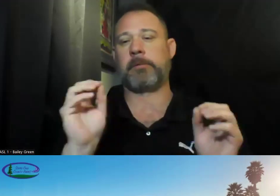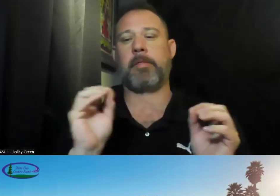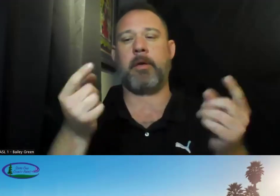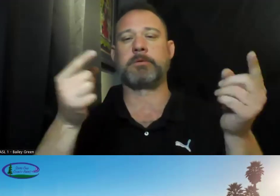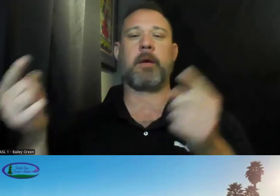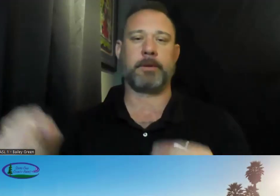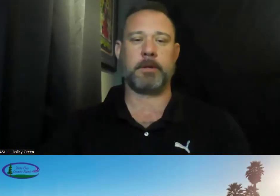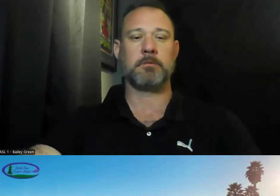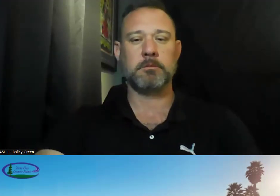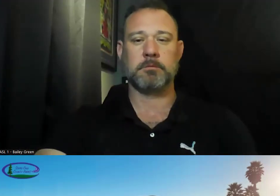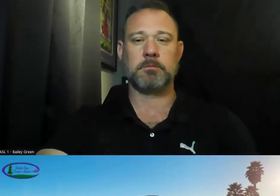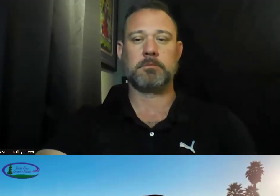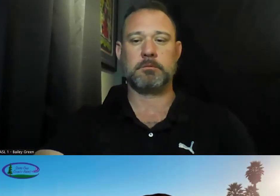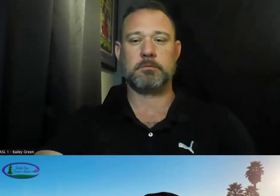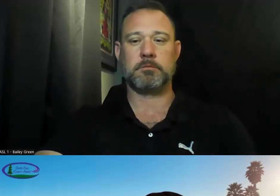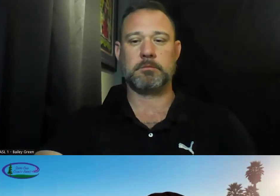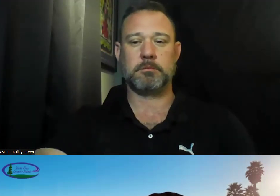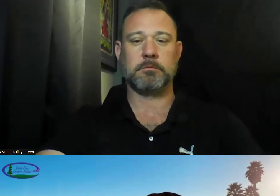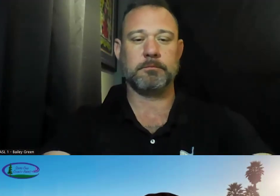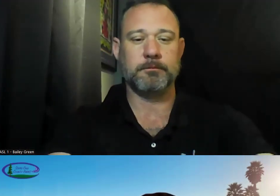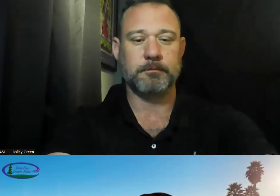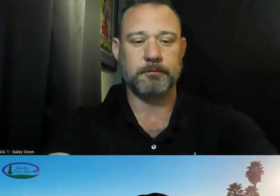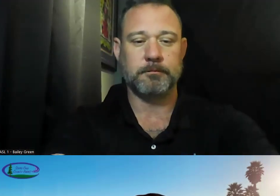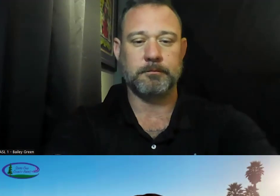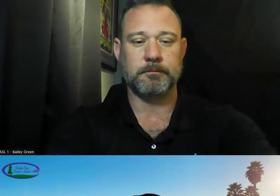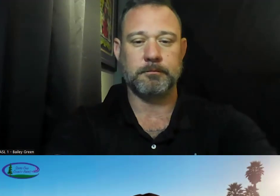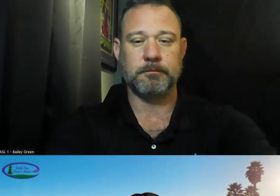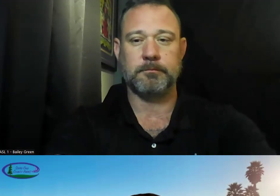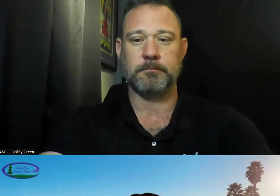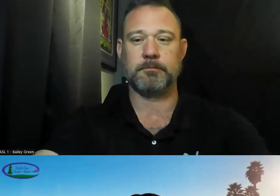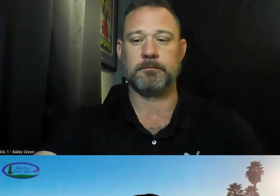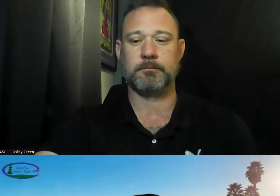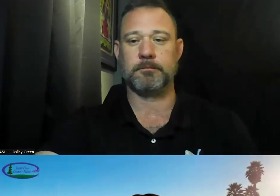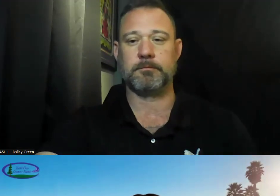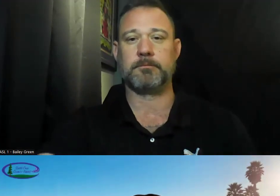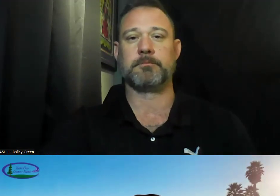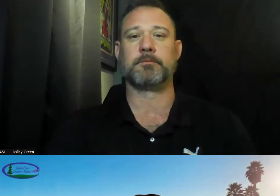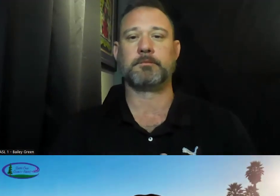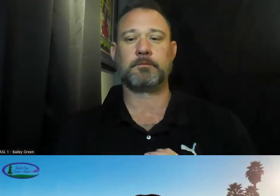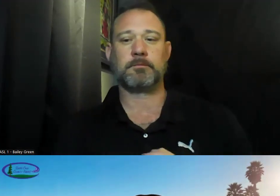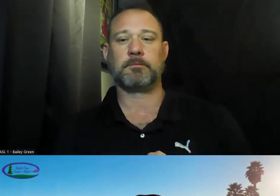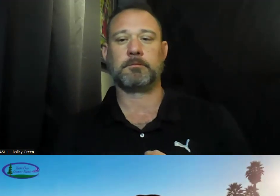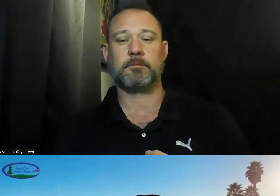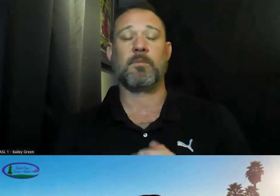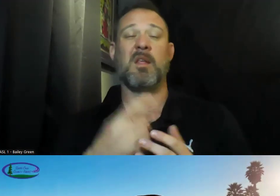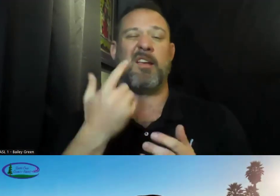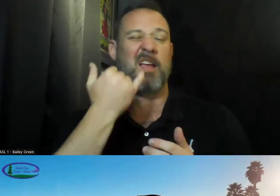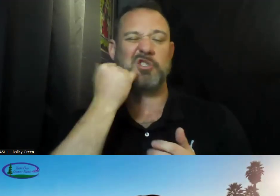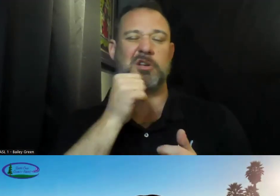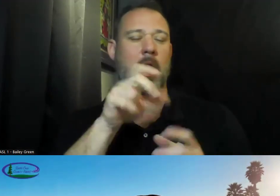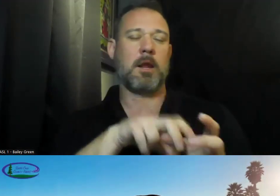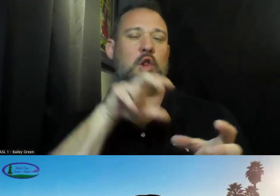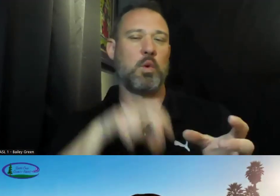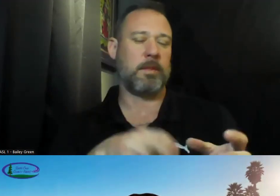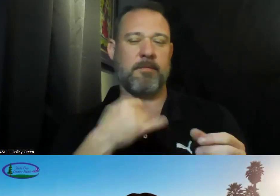on. Because the dementia shouldn't exclude them from services if they do have some kind of other mental health issue. So I think this